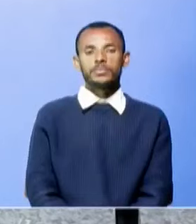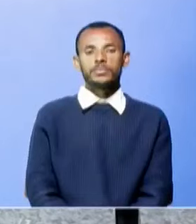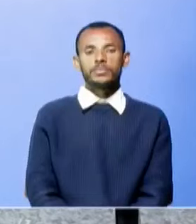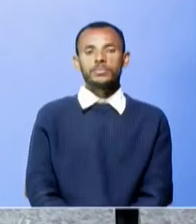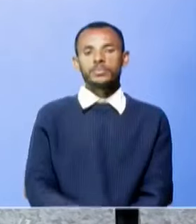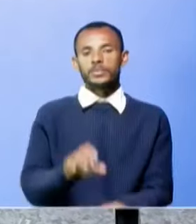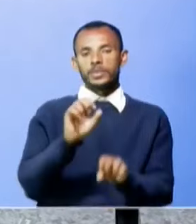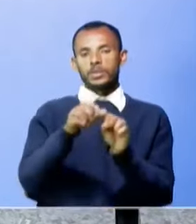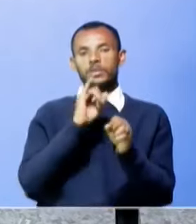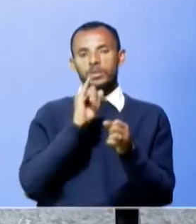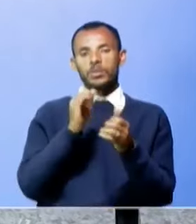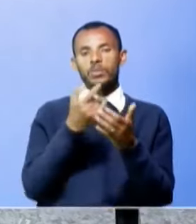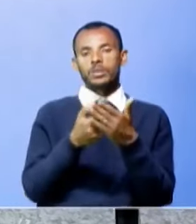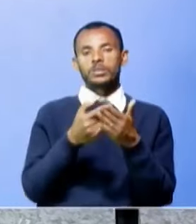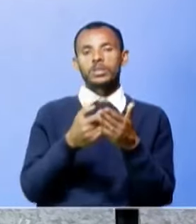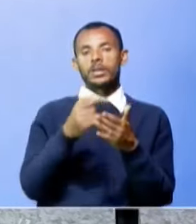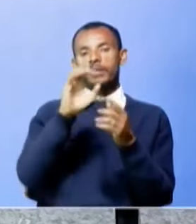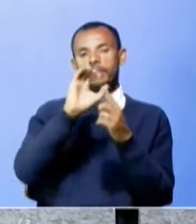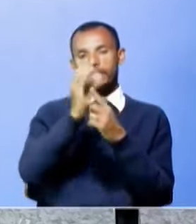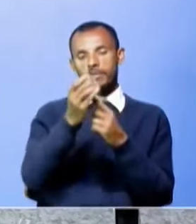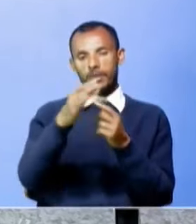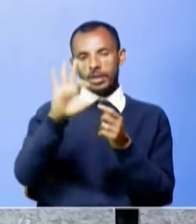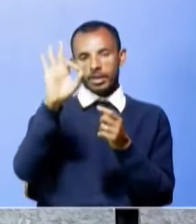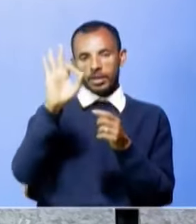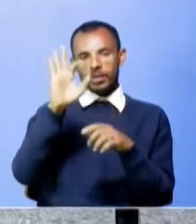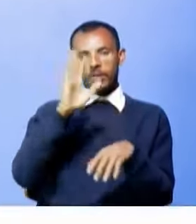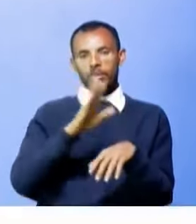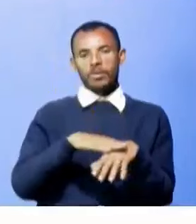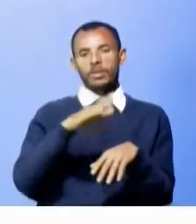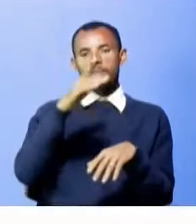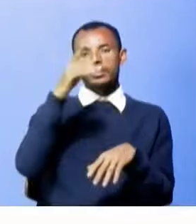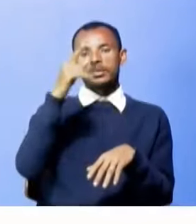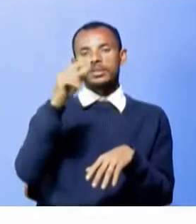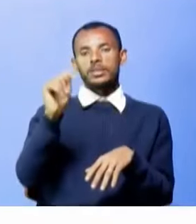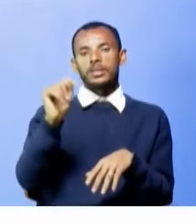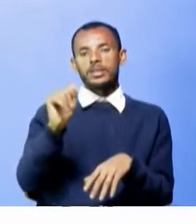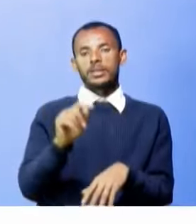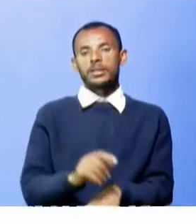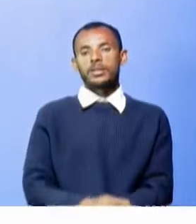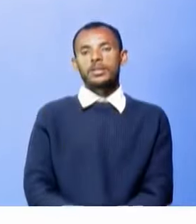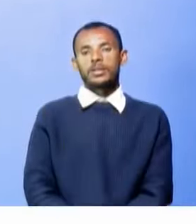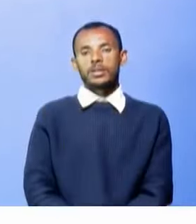So what is the event of getting a number on the top